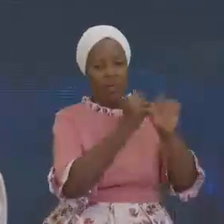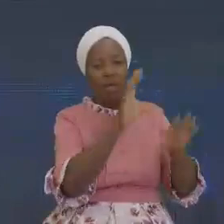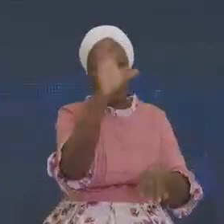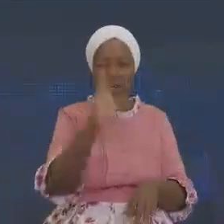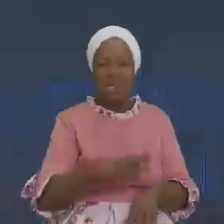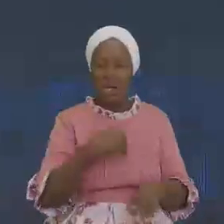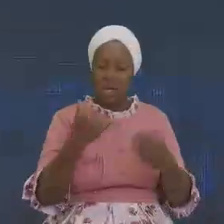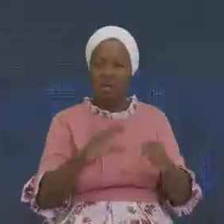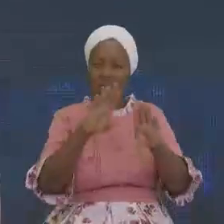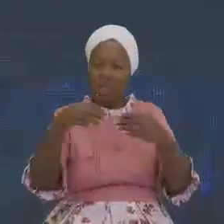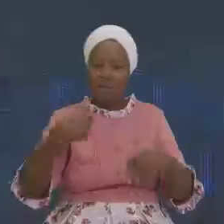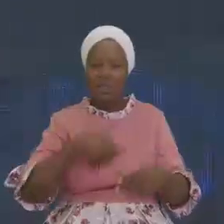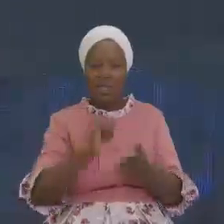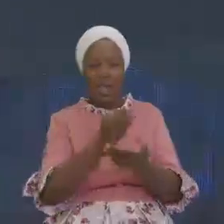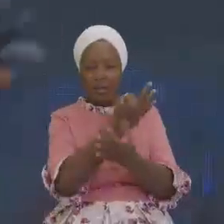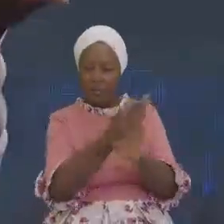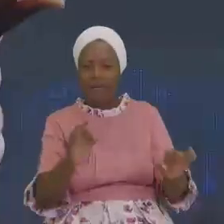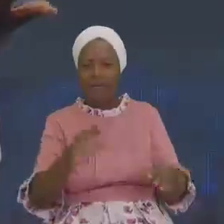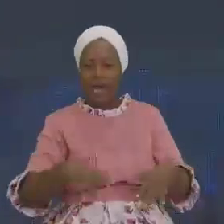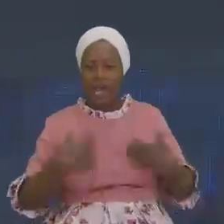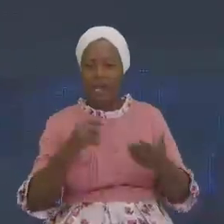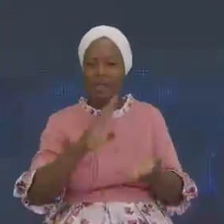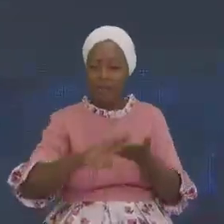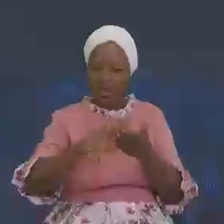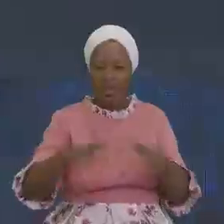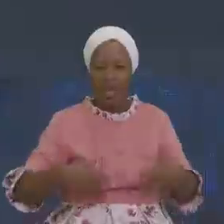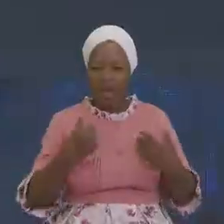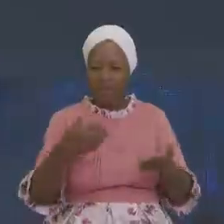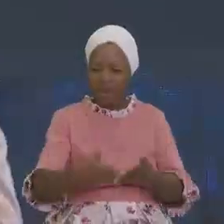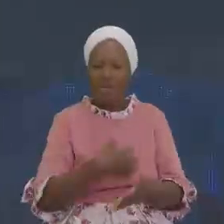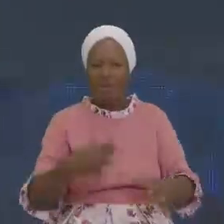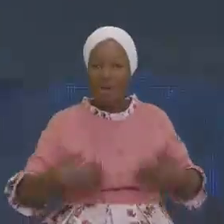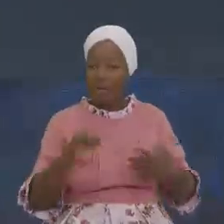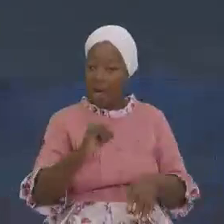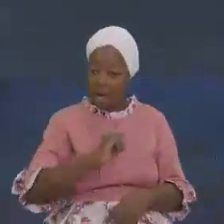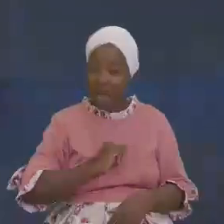free life, forgiven life, new life. I want that.